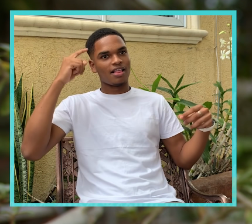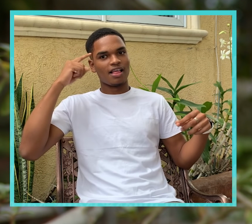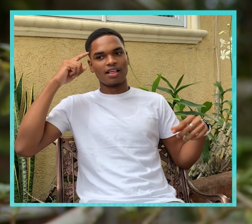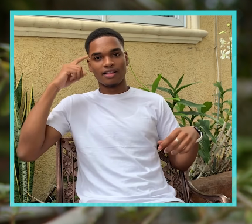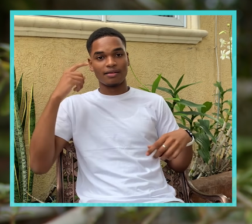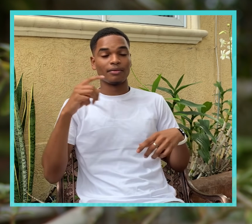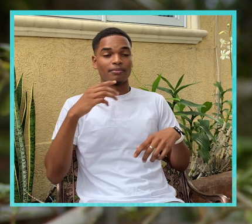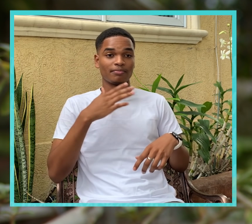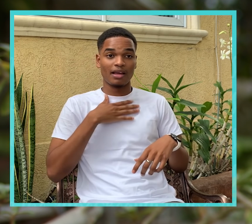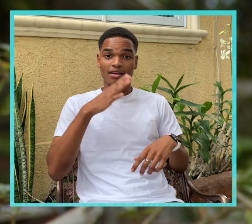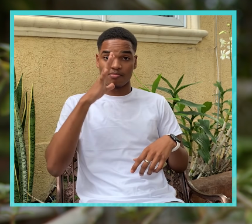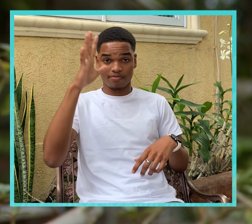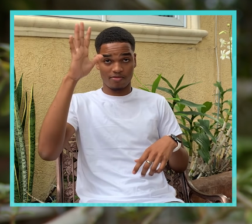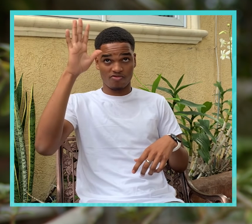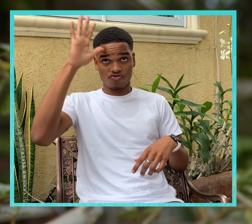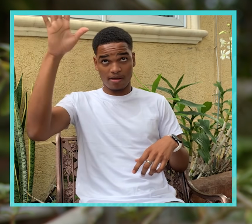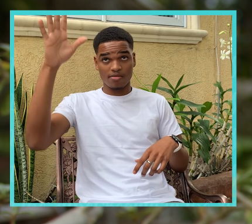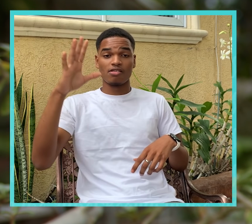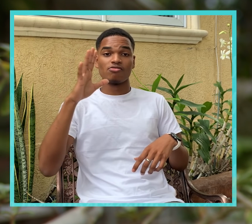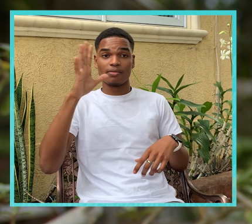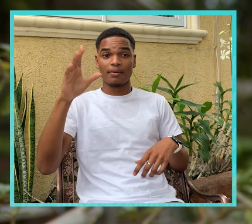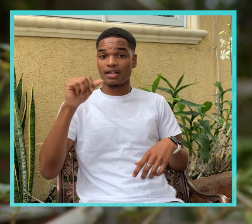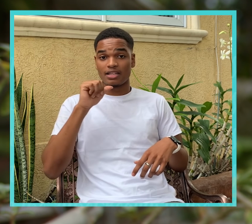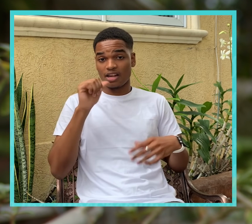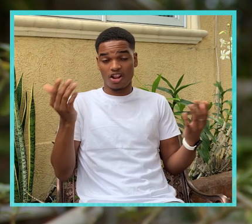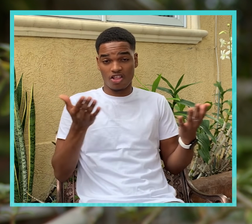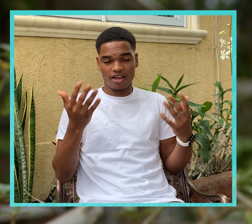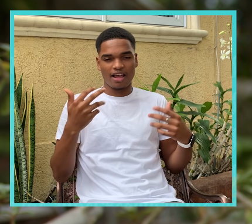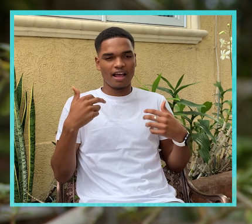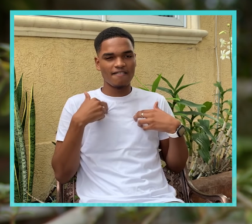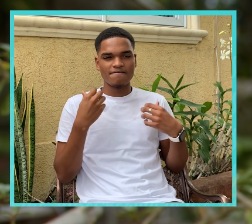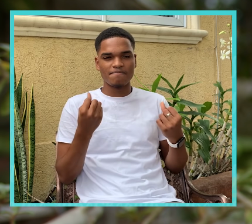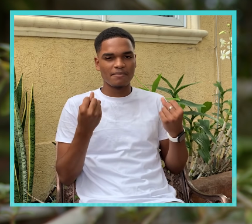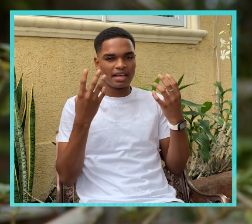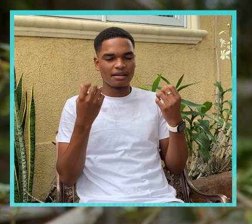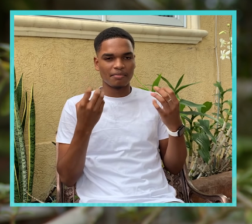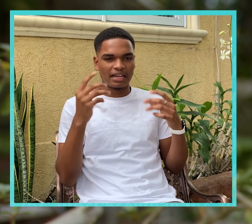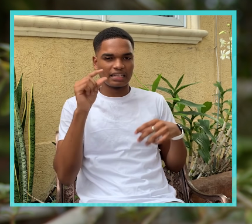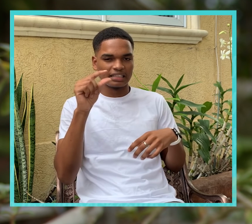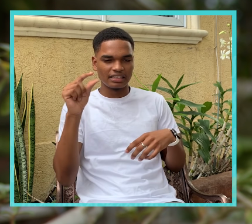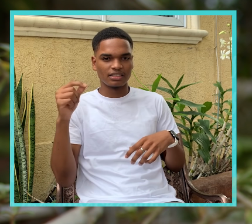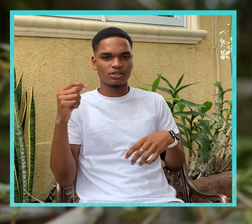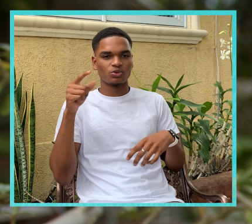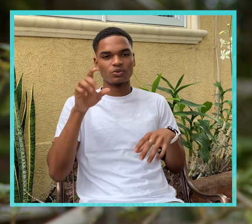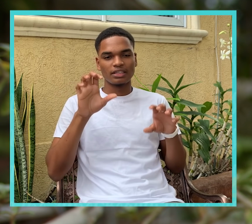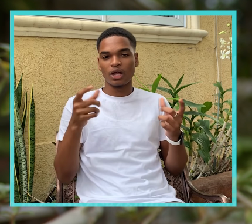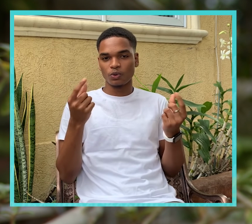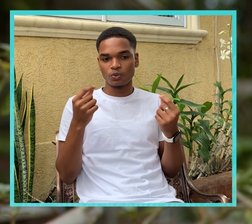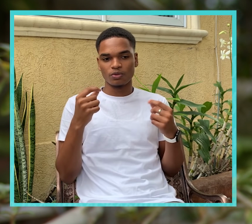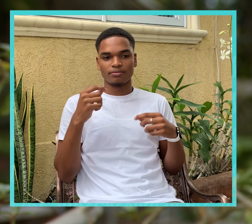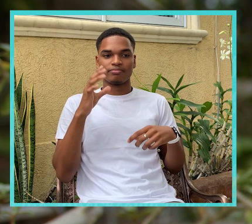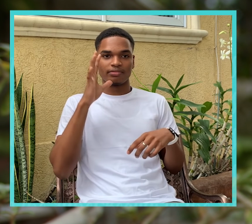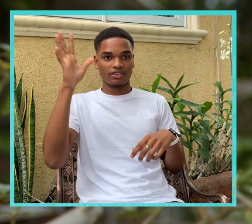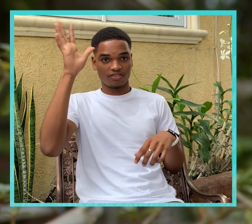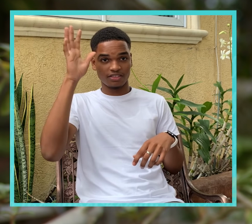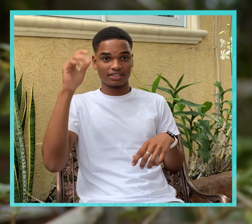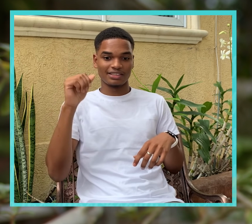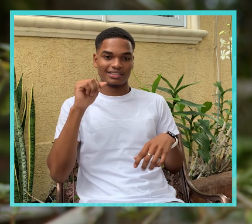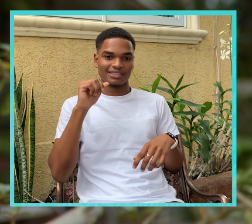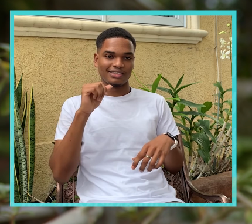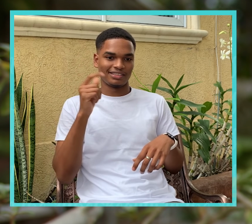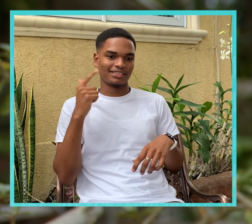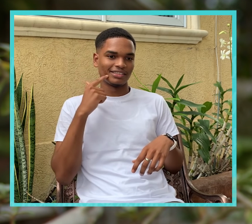were not around. Yeah. There are some little things that you can do when your parents are deaf that I probably shouldn't share. But,